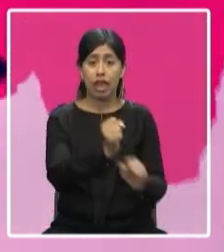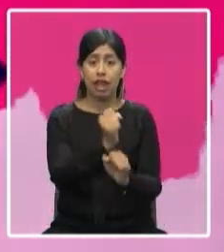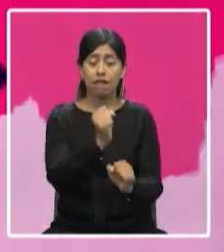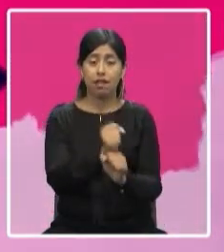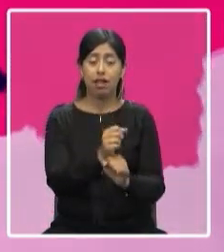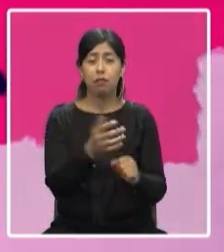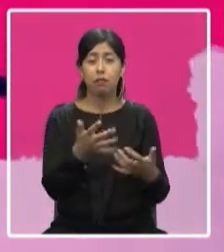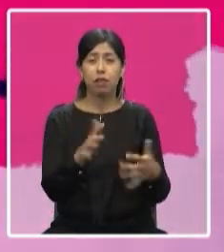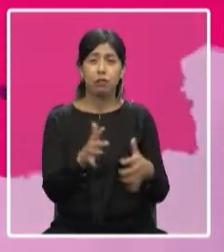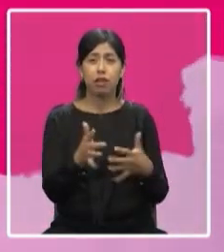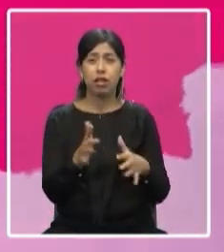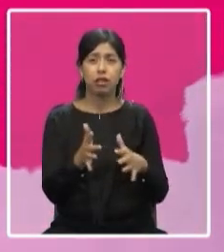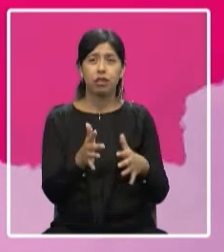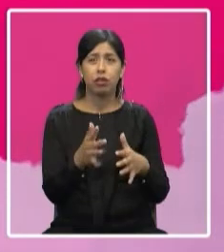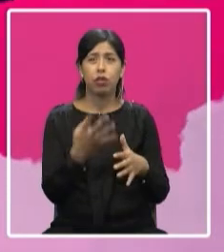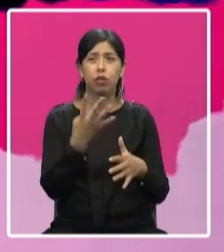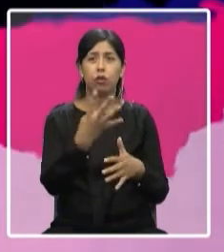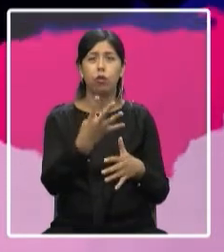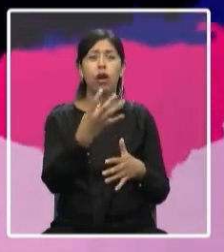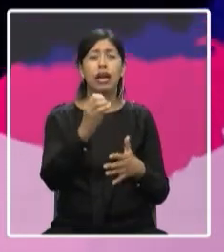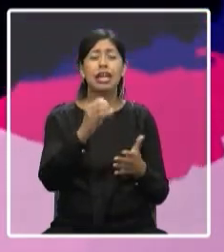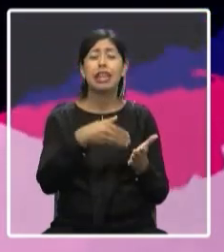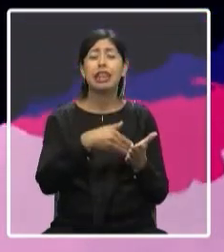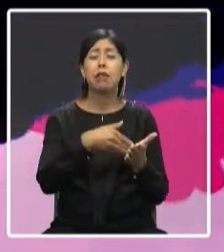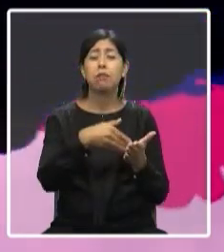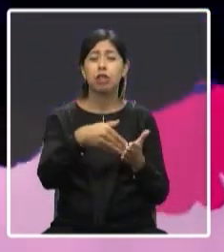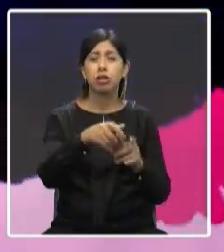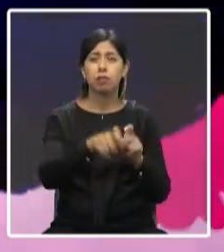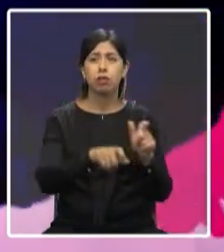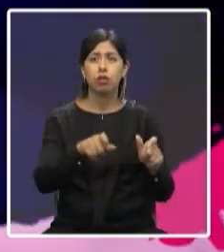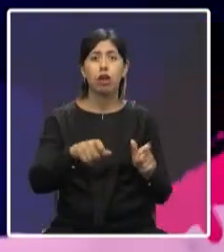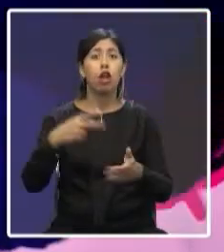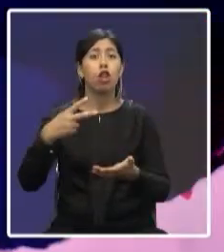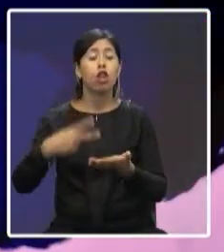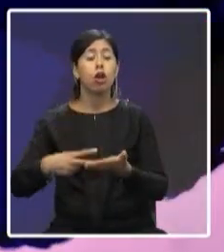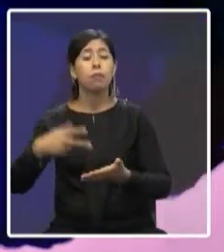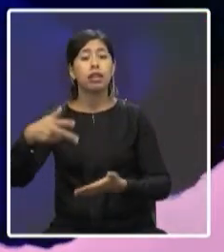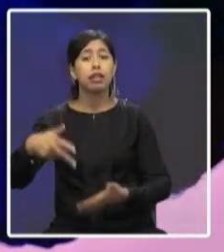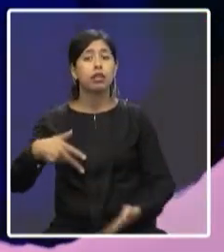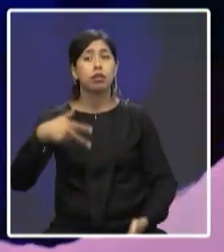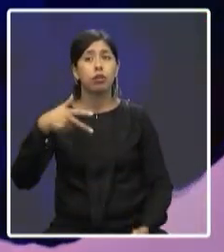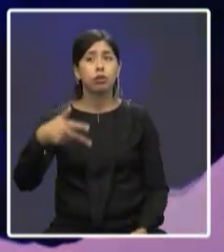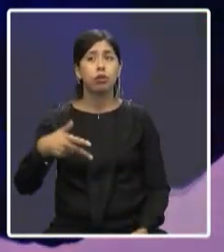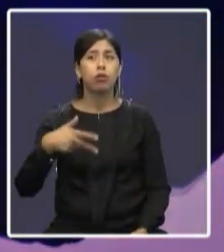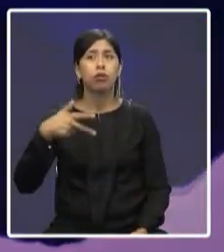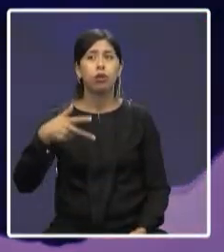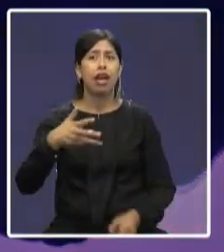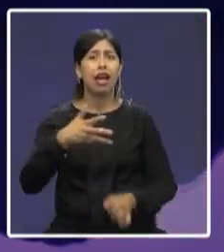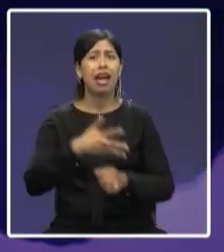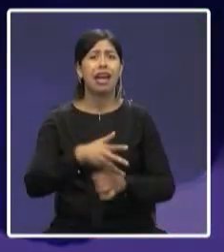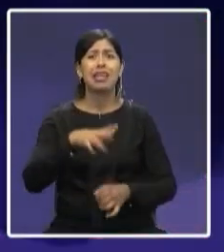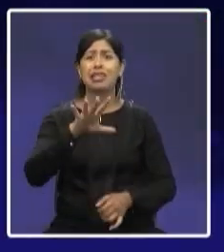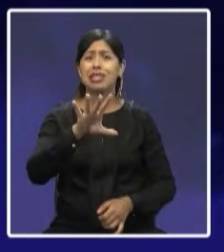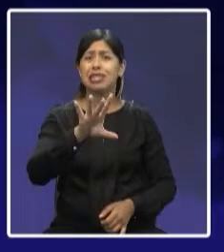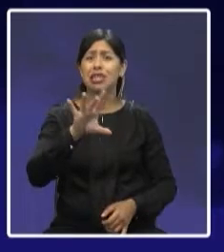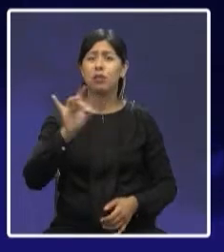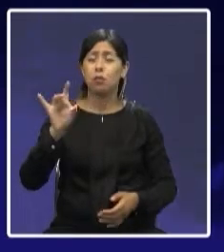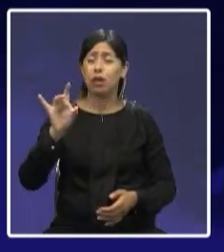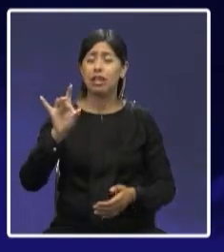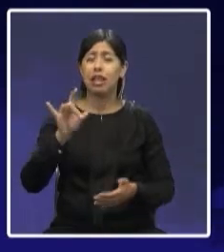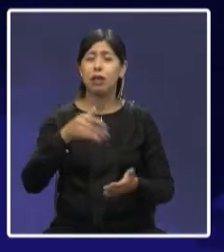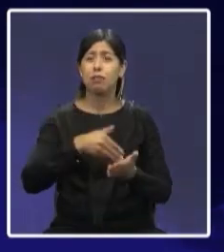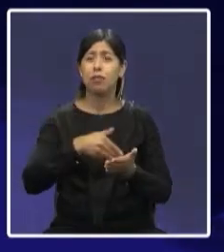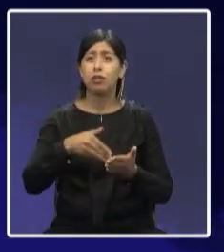that. In 2018, there are about 50 million people doing the jobs that existed